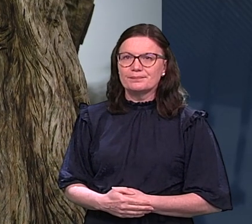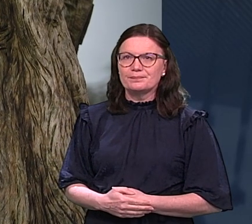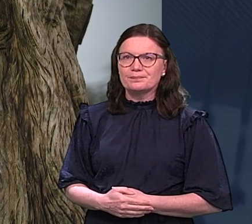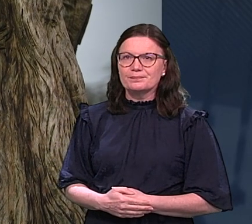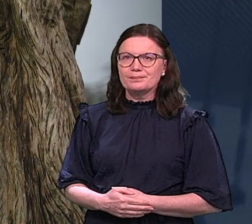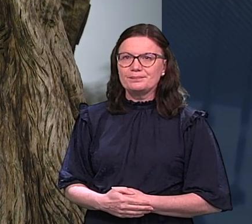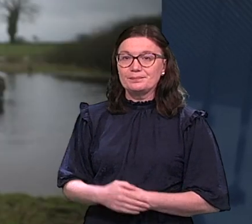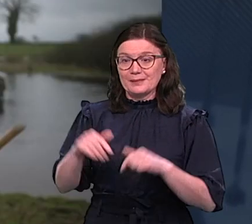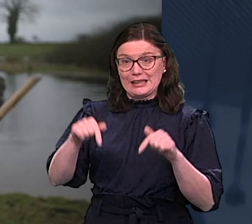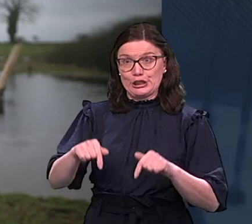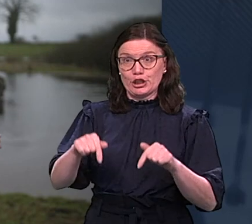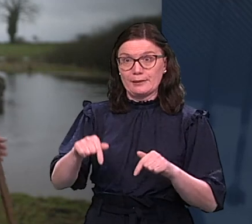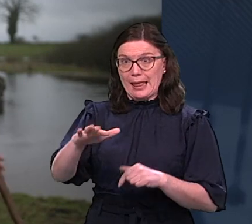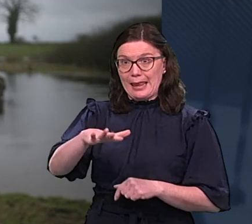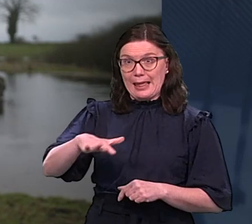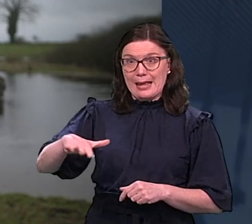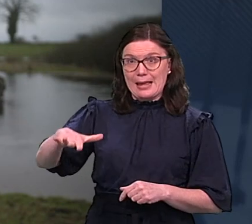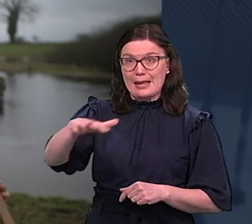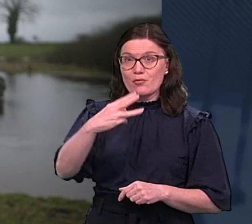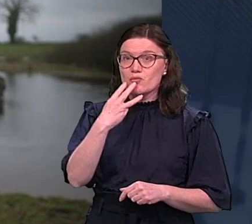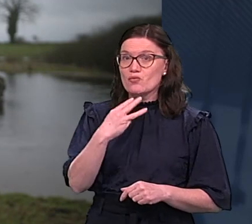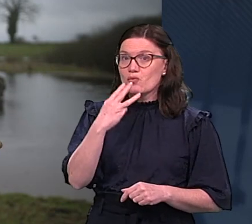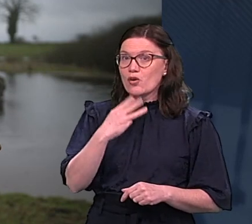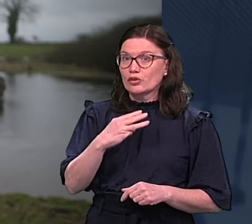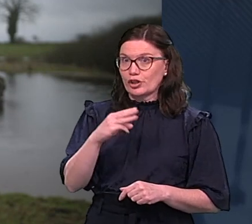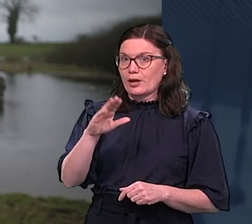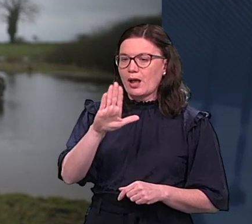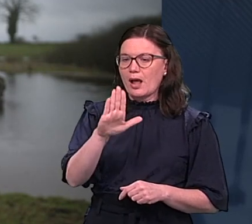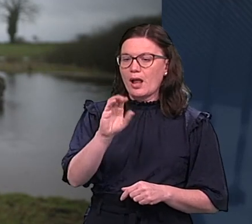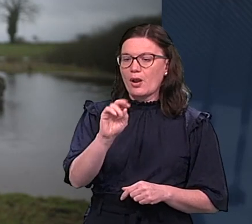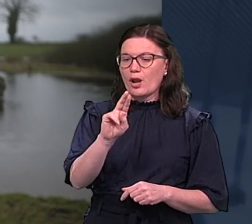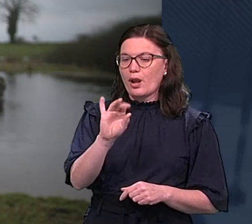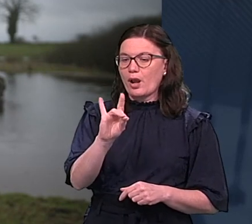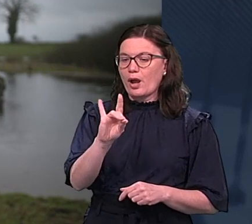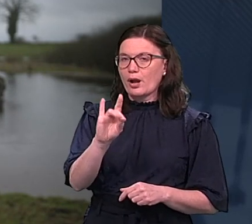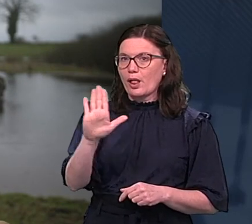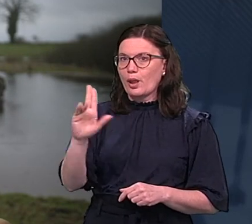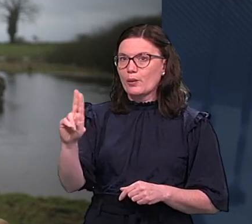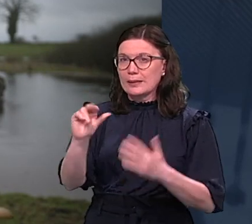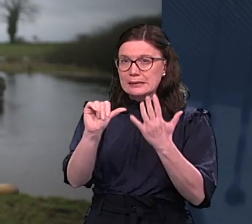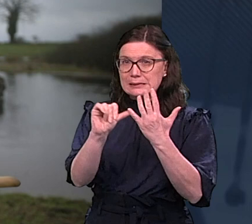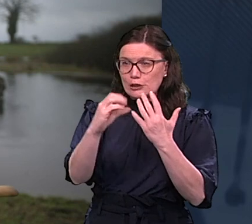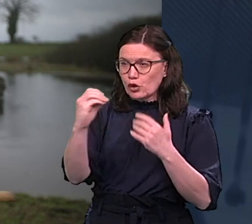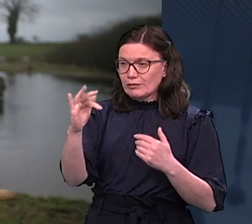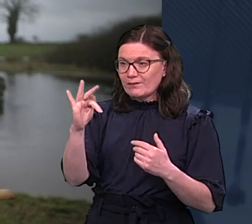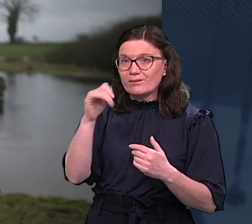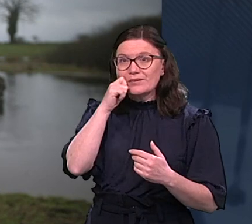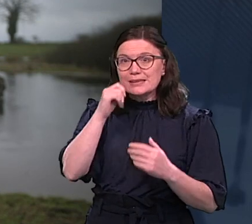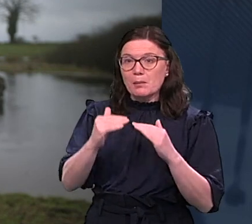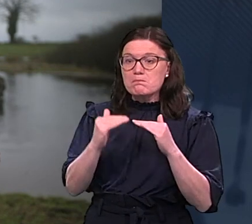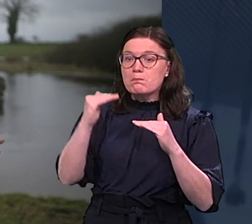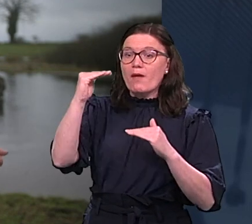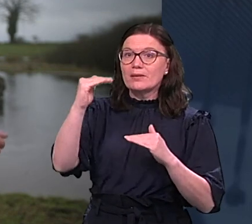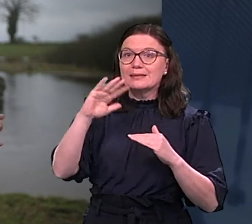We're here at Loch Lu. This lake, 600 feet above sea level, and some 10,000 years